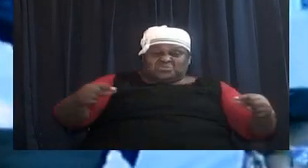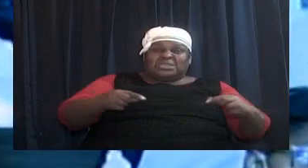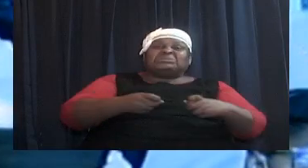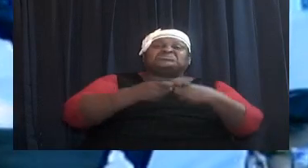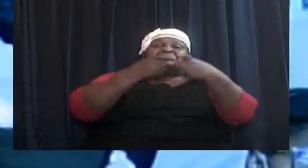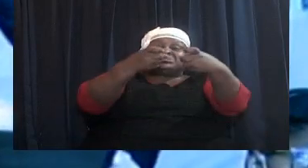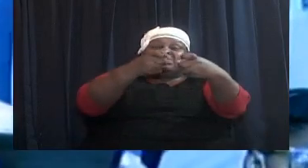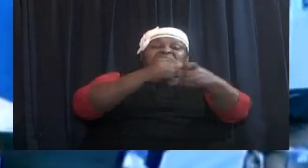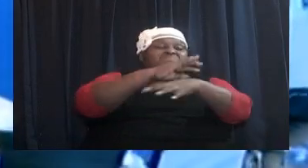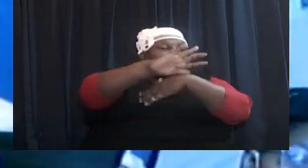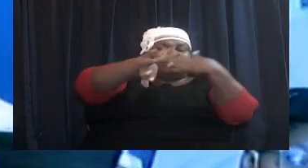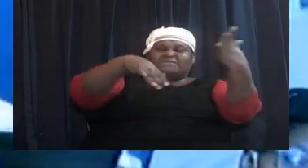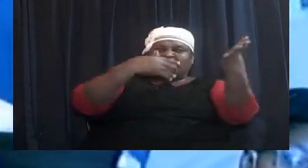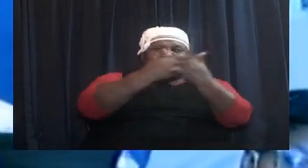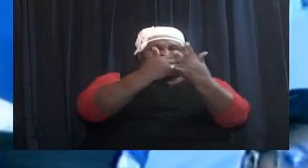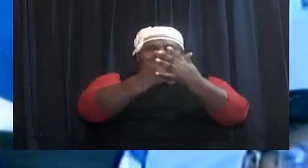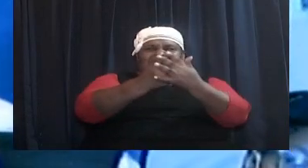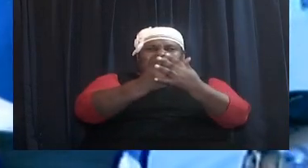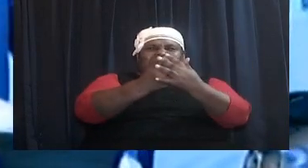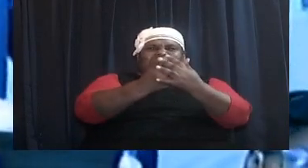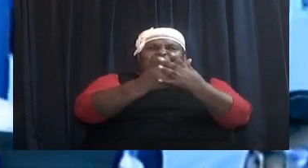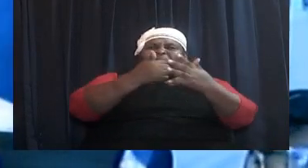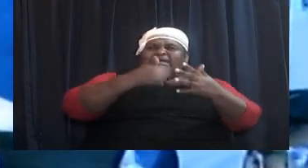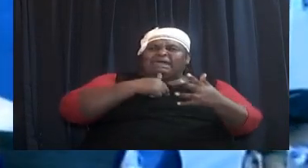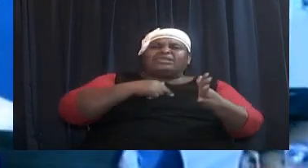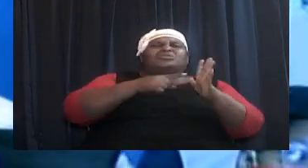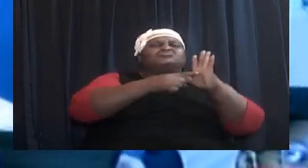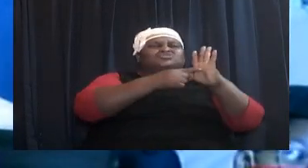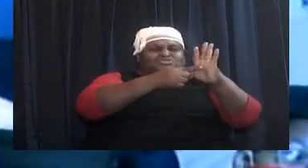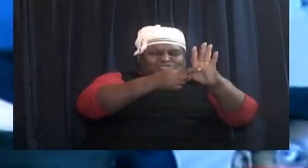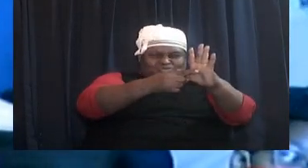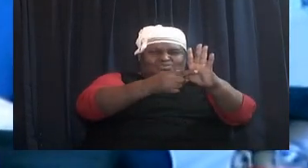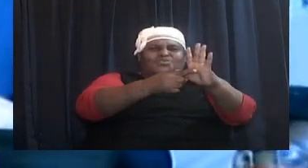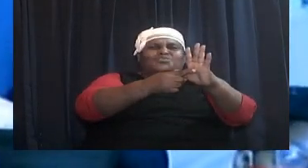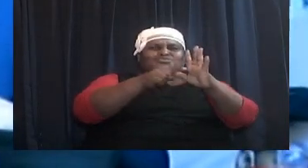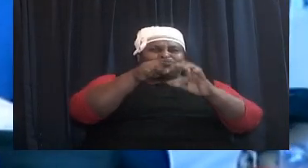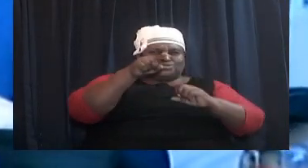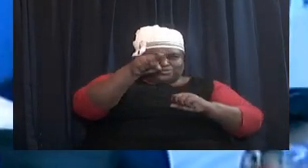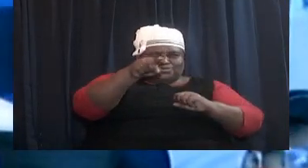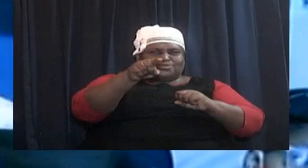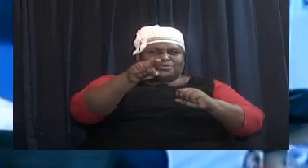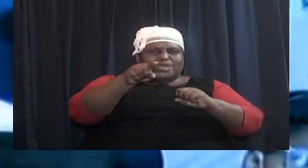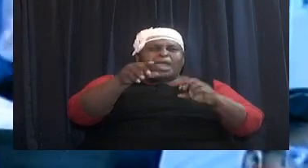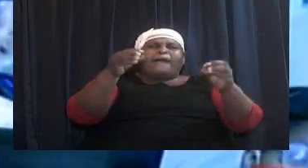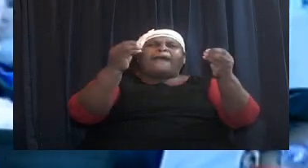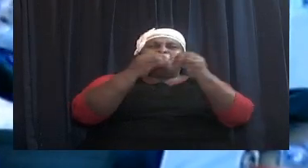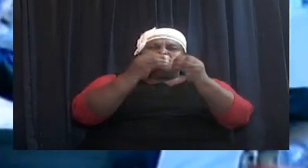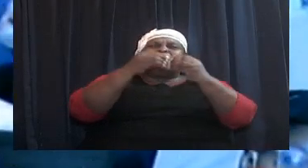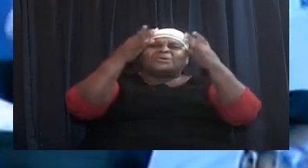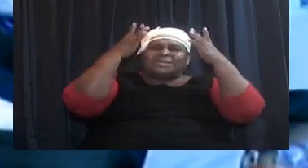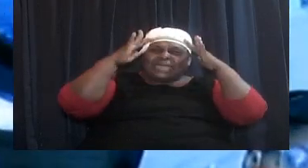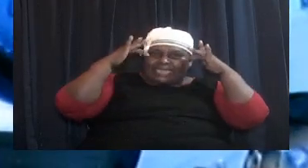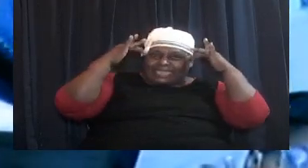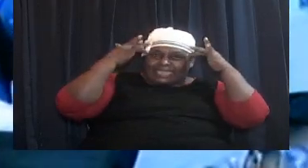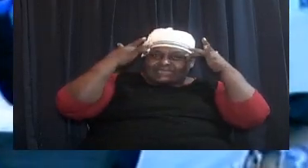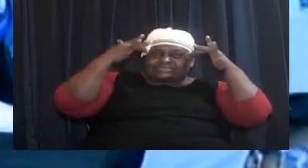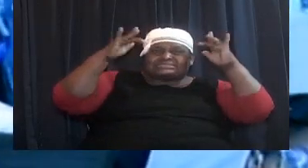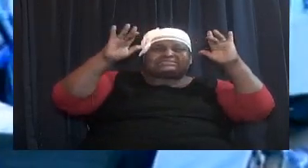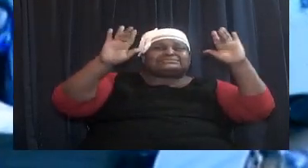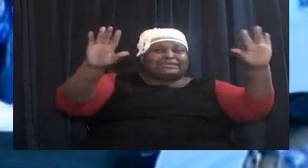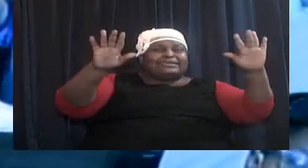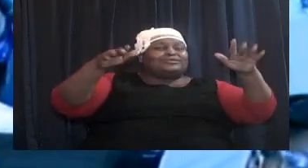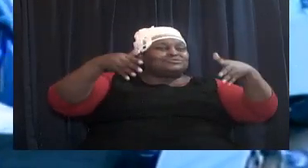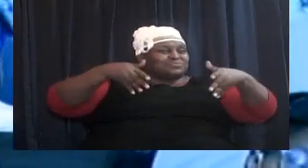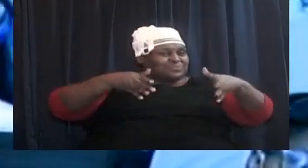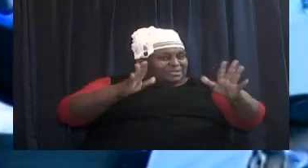of all, I can show you a more excellent way. The way